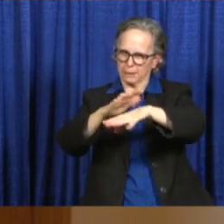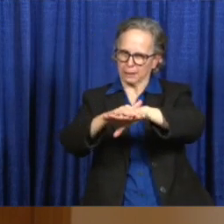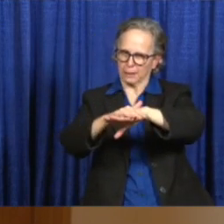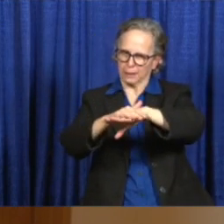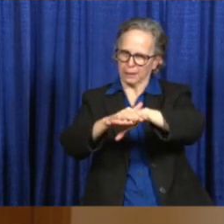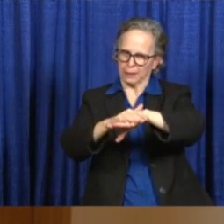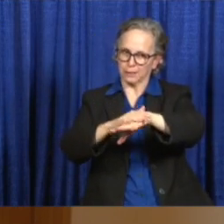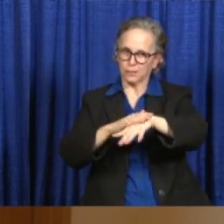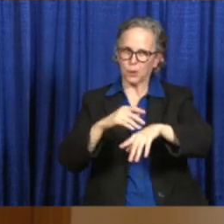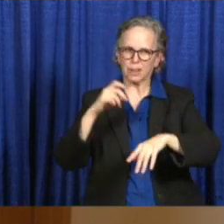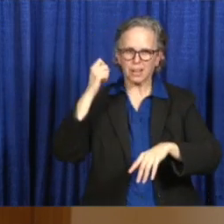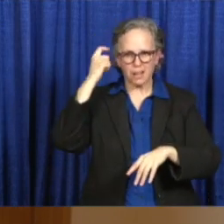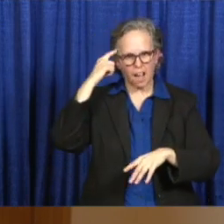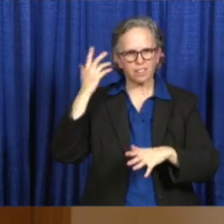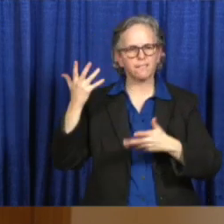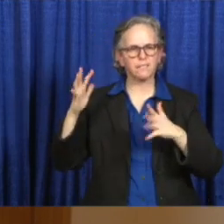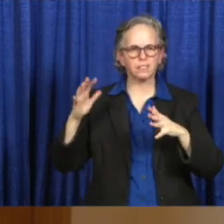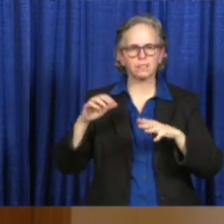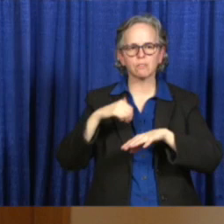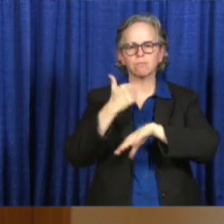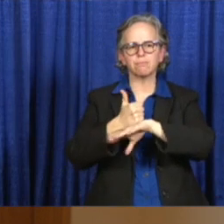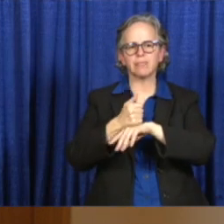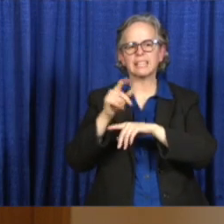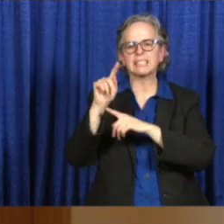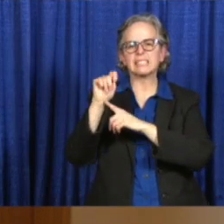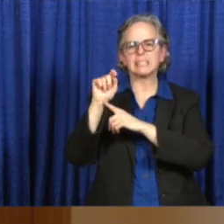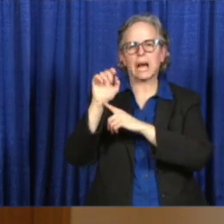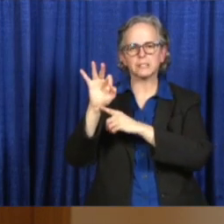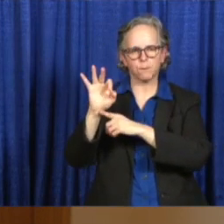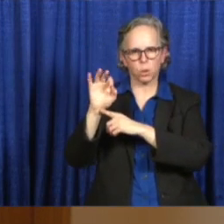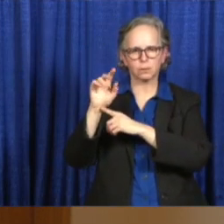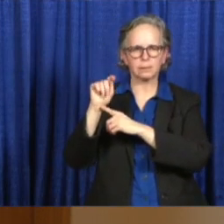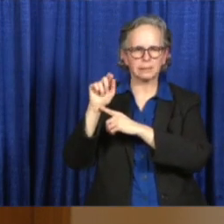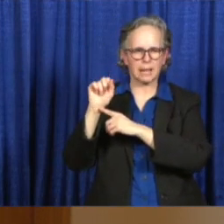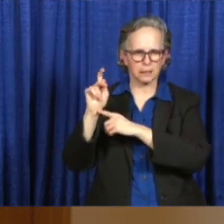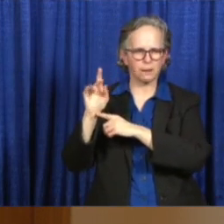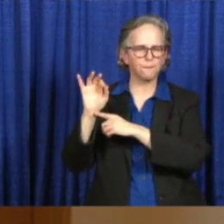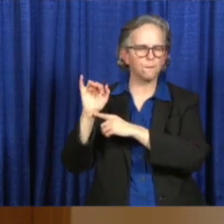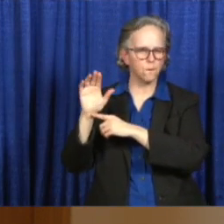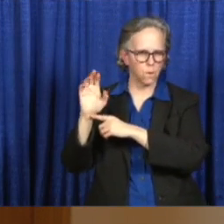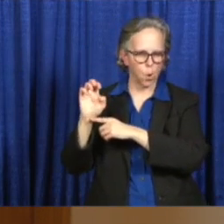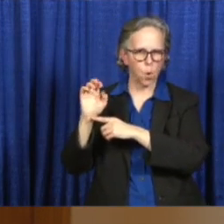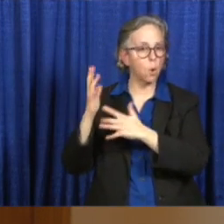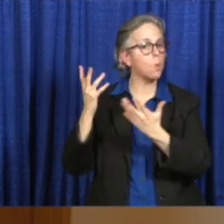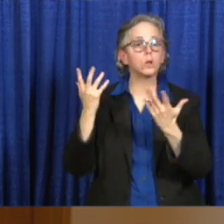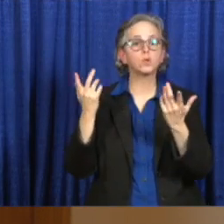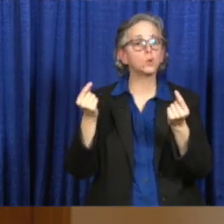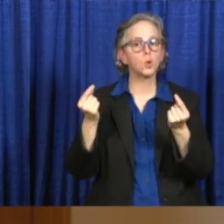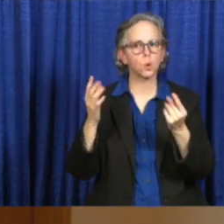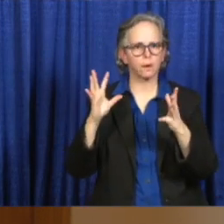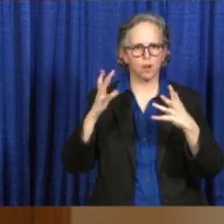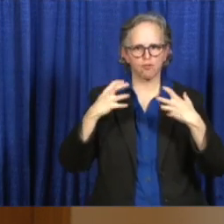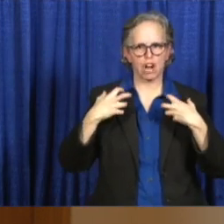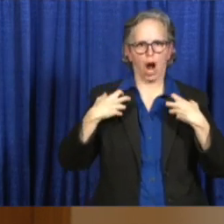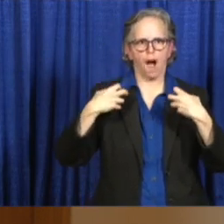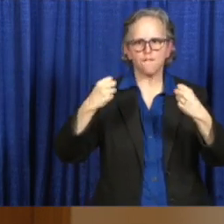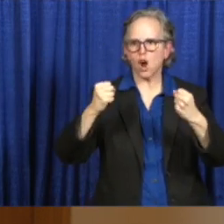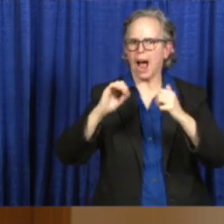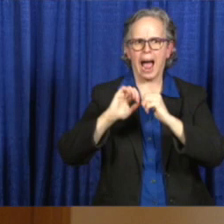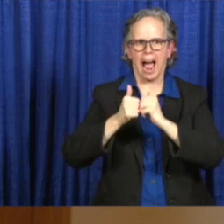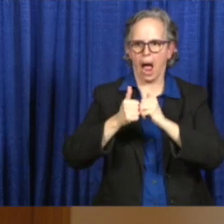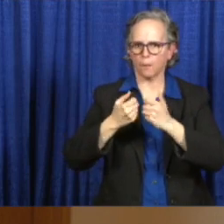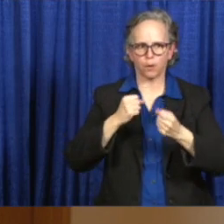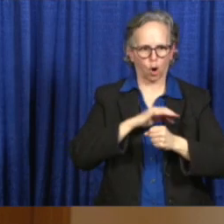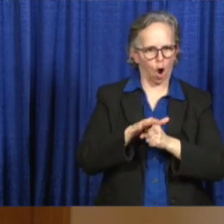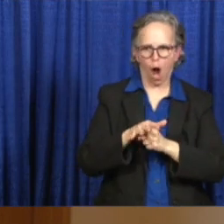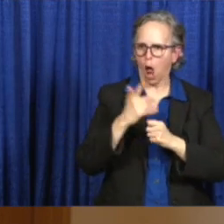group of people who are only looking really at what that recovery will look like. We're bringing together some of the